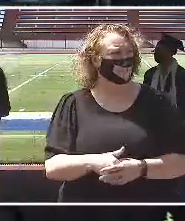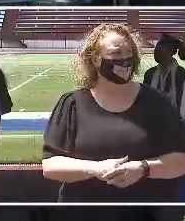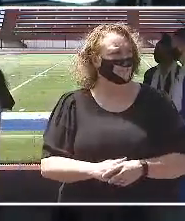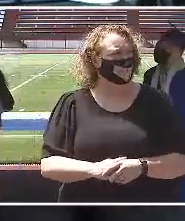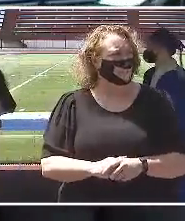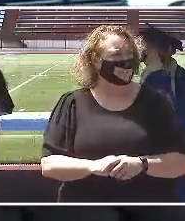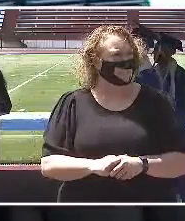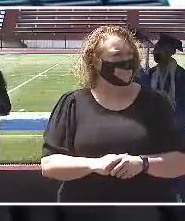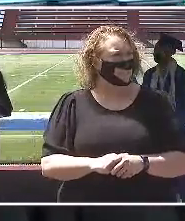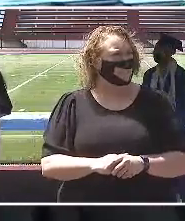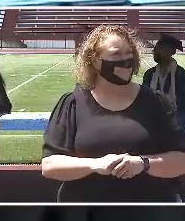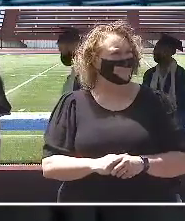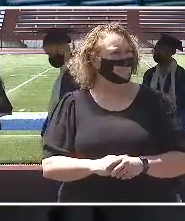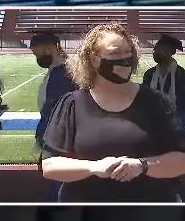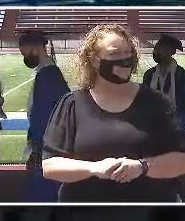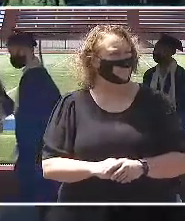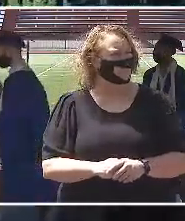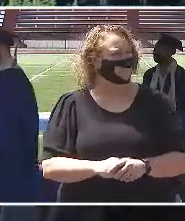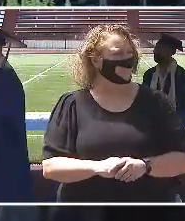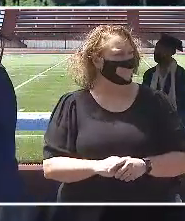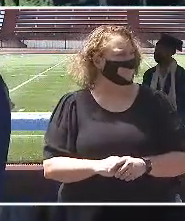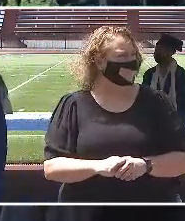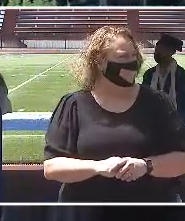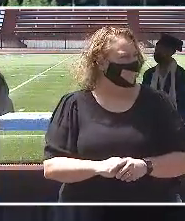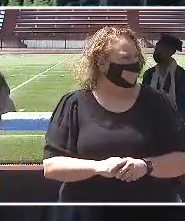Jose Altamirano.